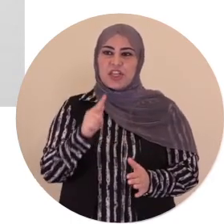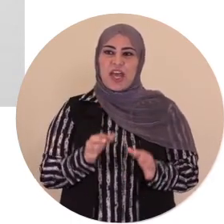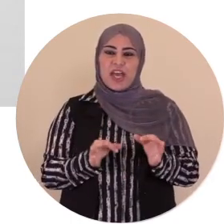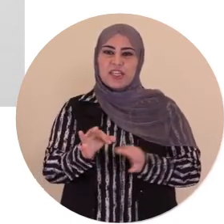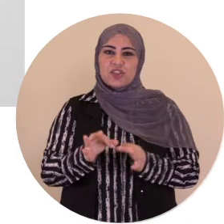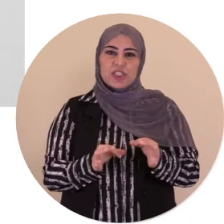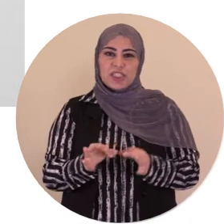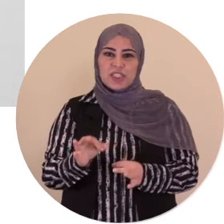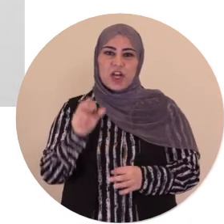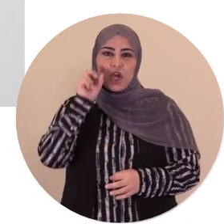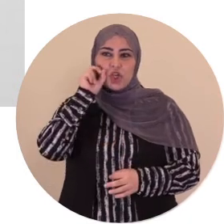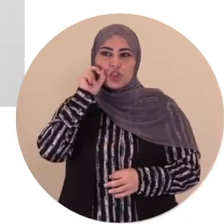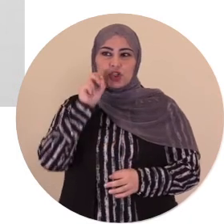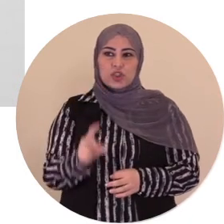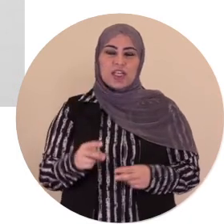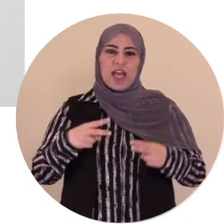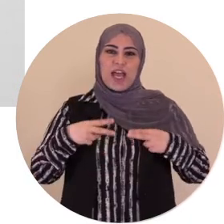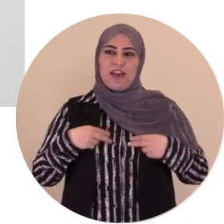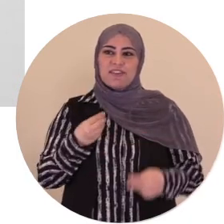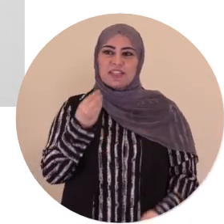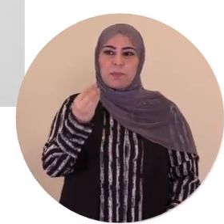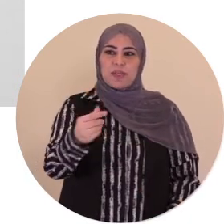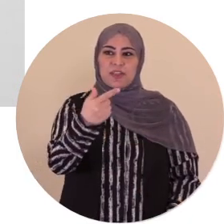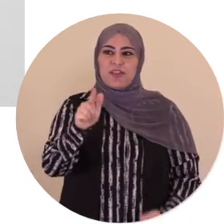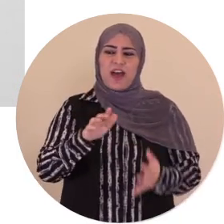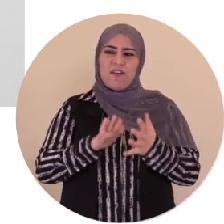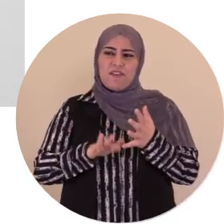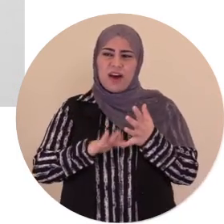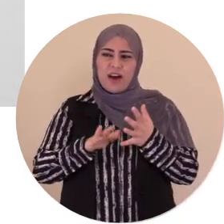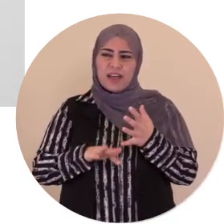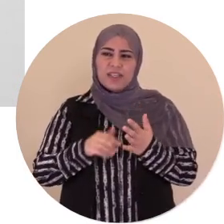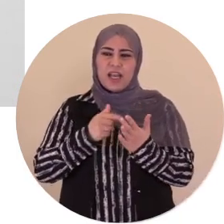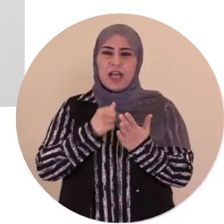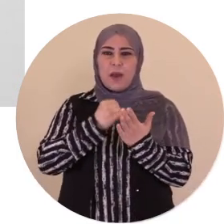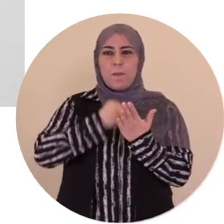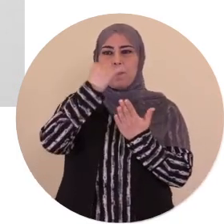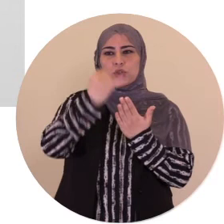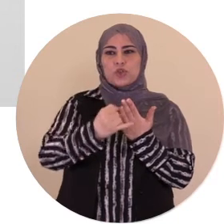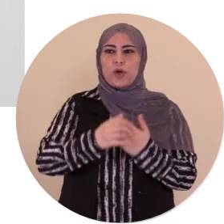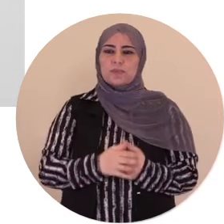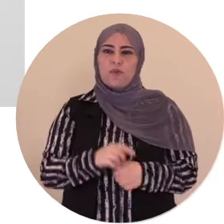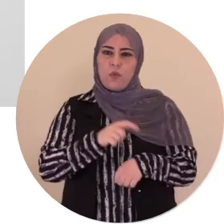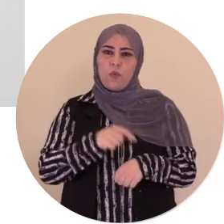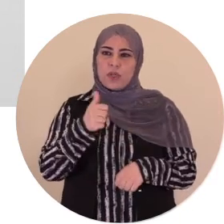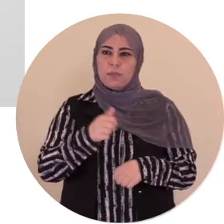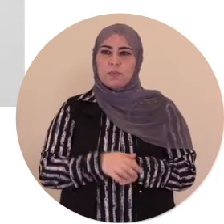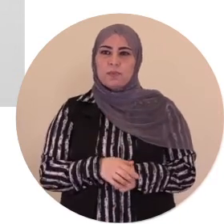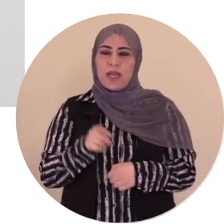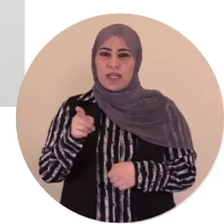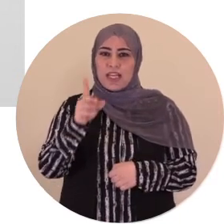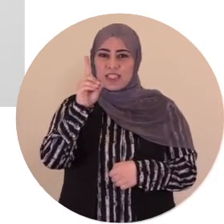very easy. If you can simply identify the items, you can easily, get the answer. Try to do this by